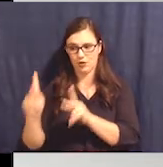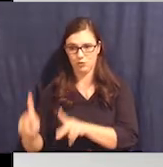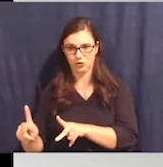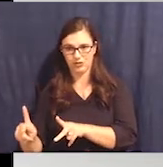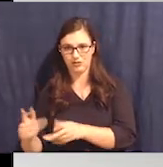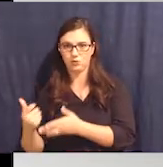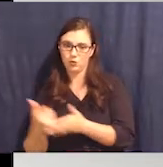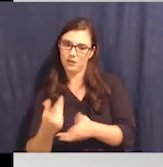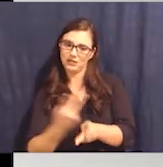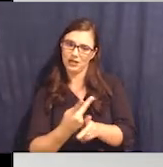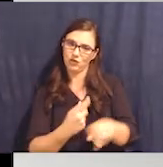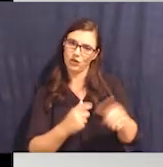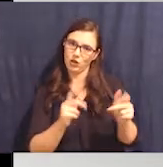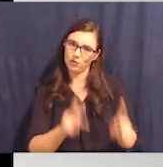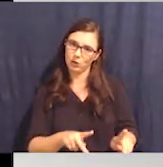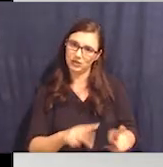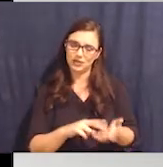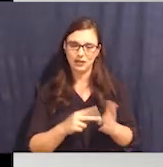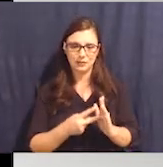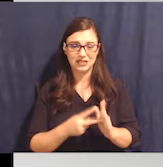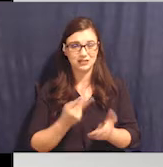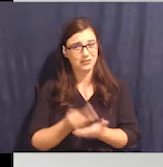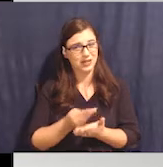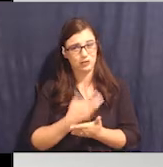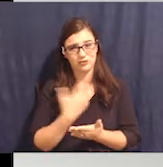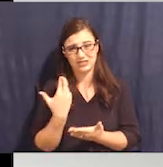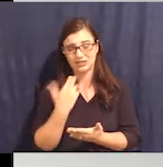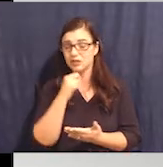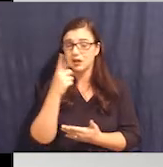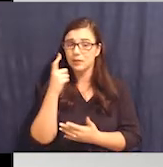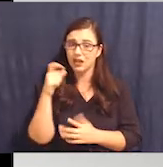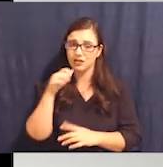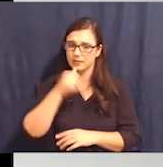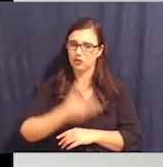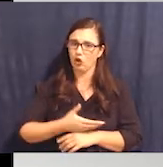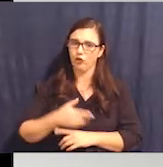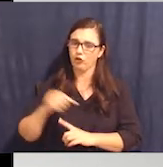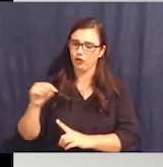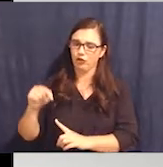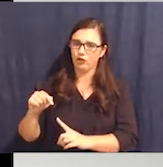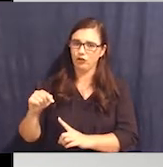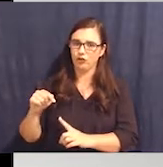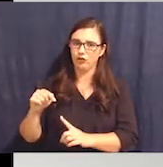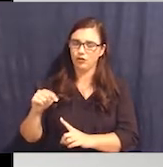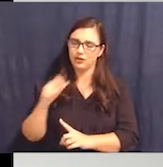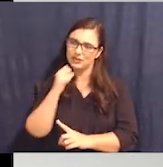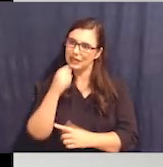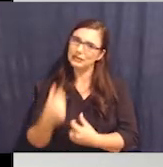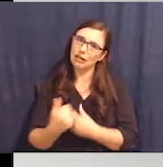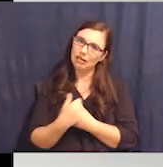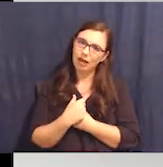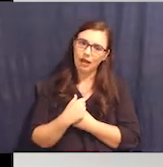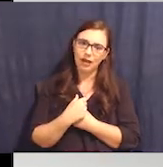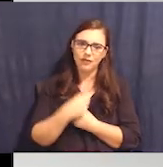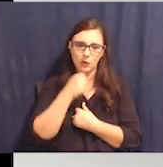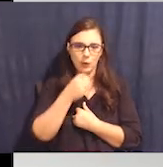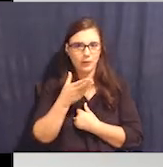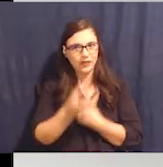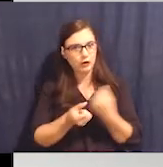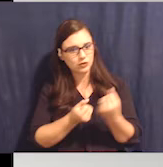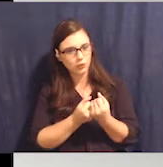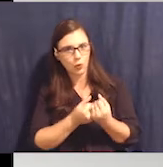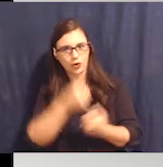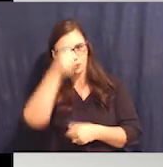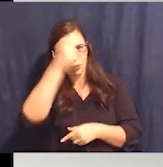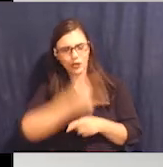to one person to take care of another person, you're leaving your money at risk. Not because my daughter doesn't love and